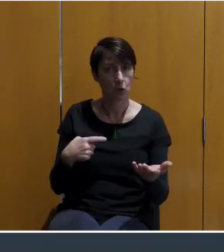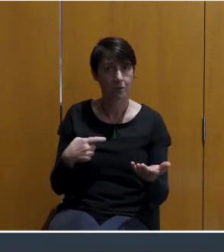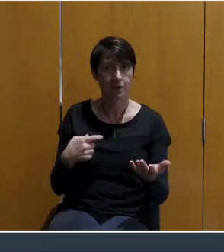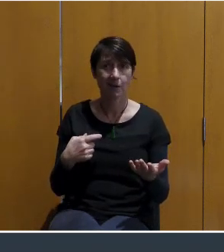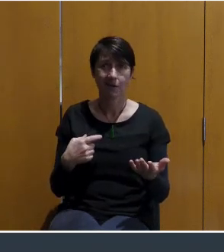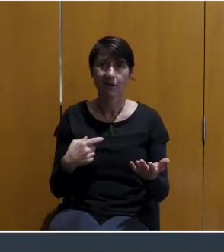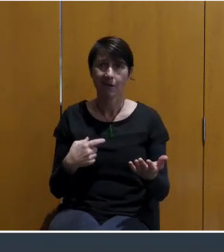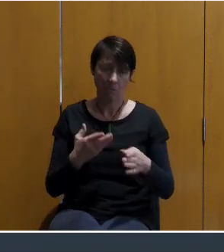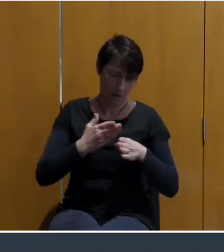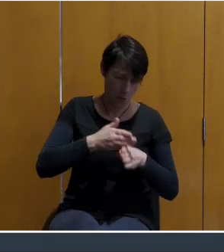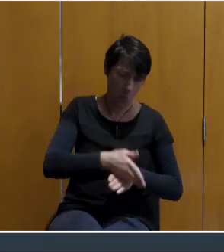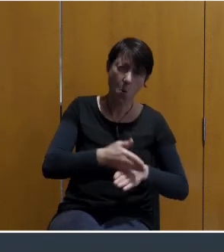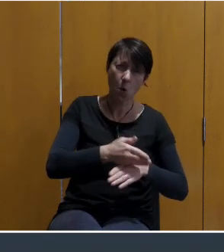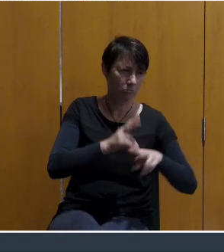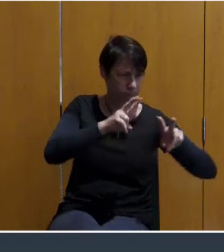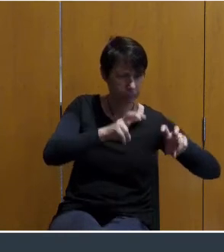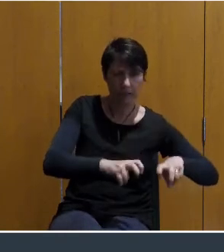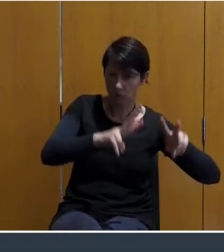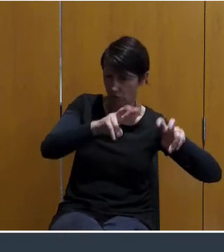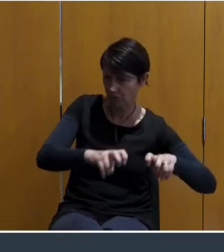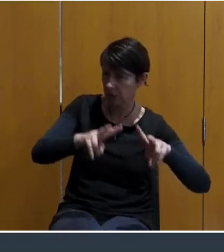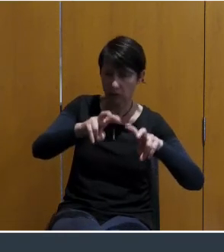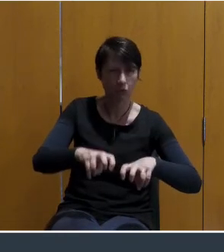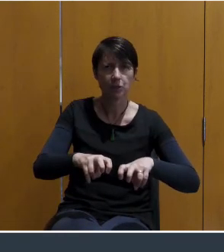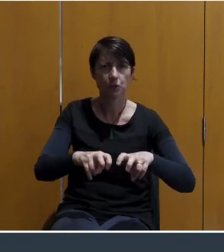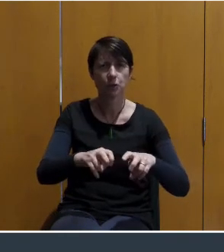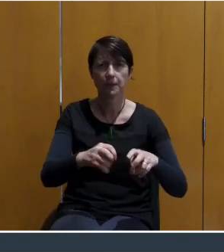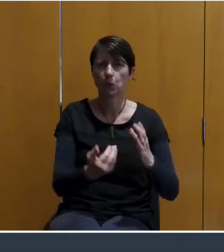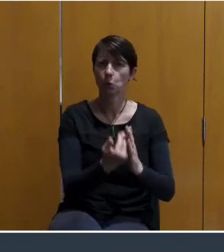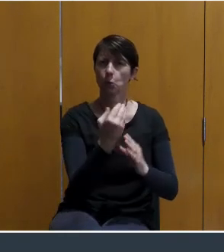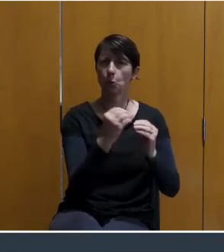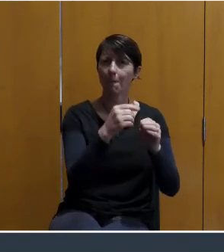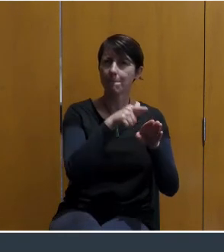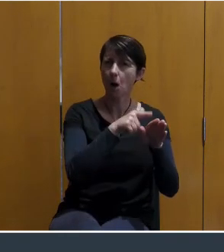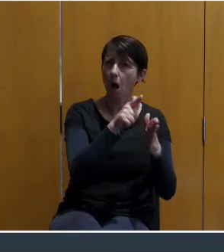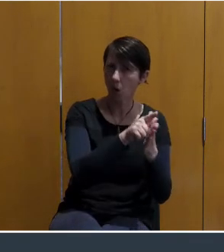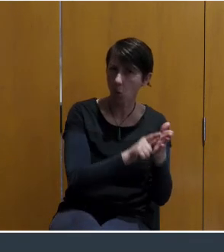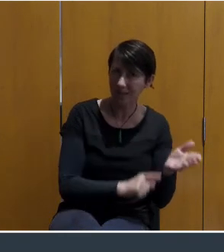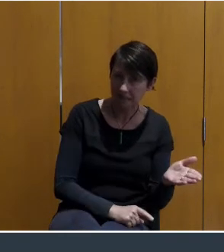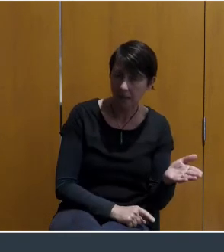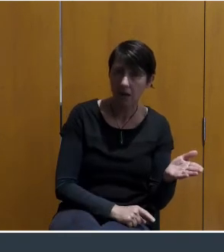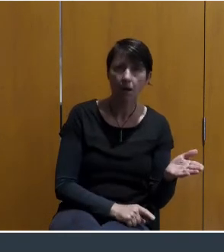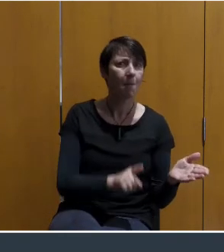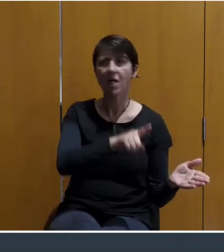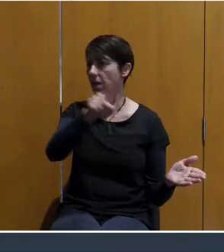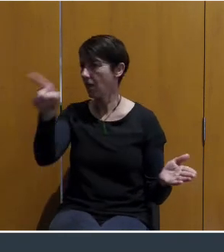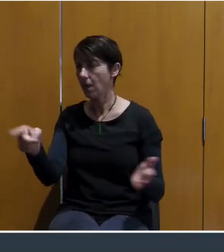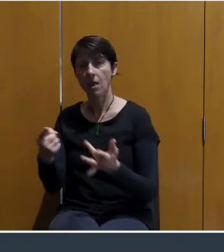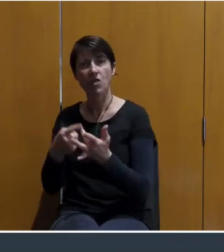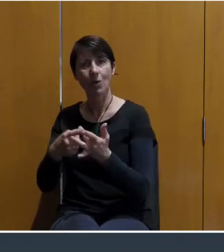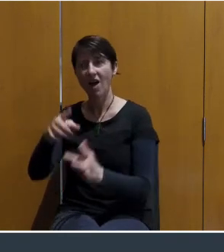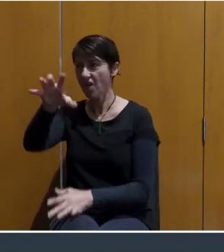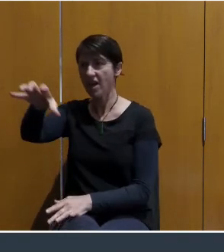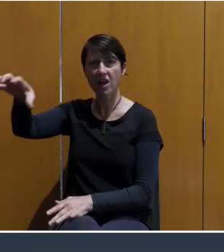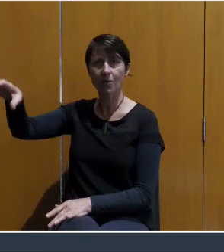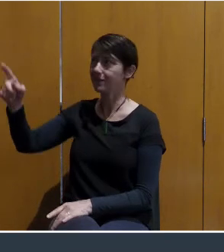the bylaw and the research and things, there are areas that we have been brought to our attention that could potentially be used for off-lead